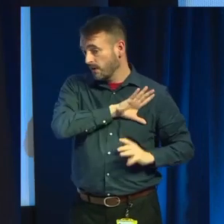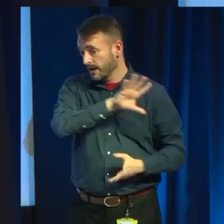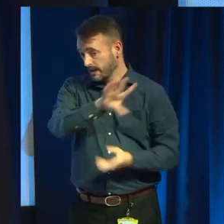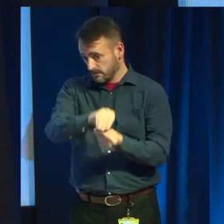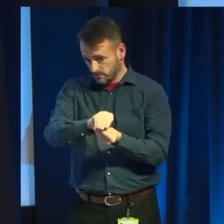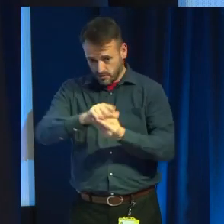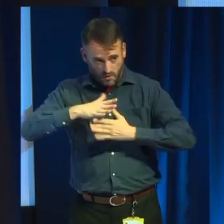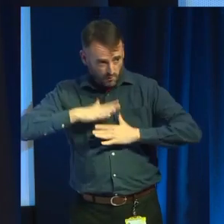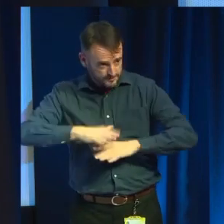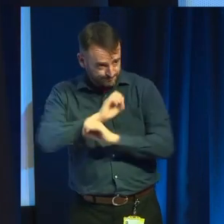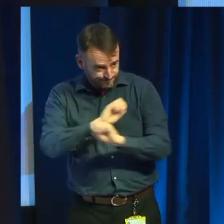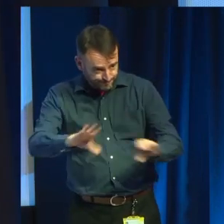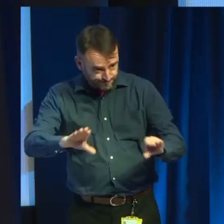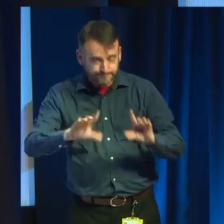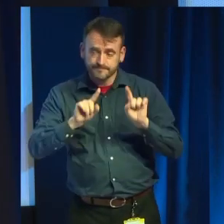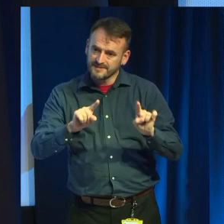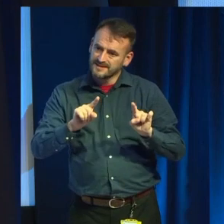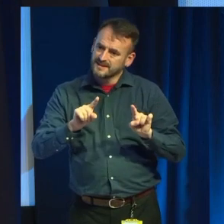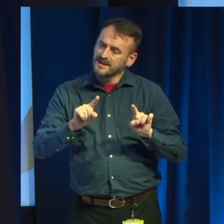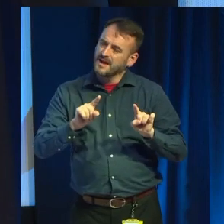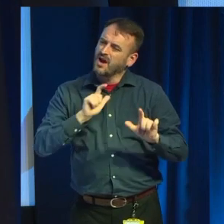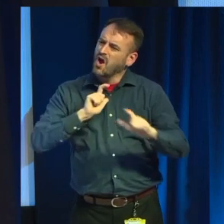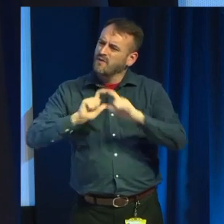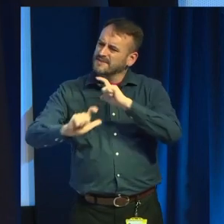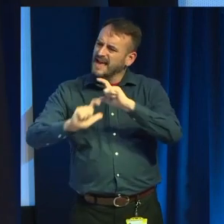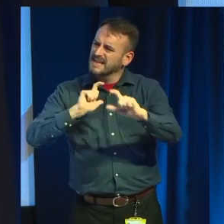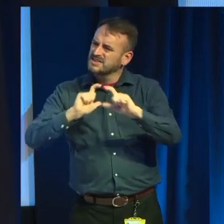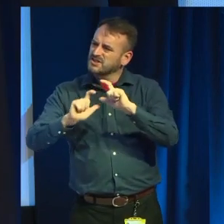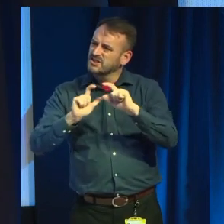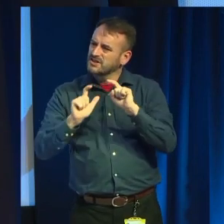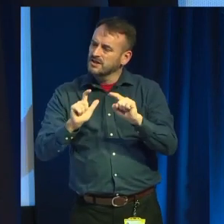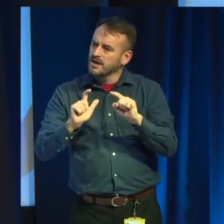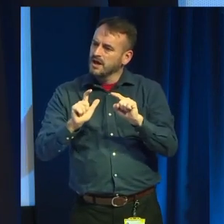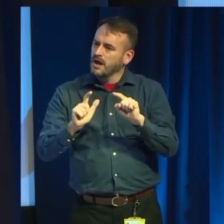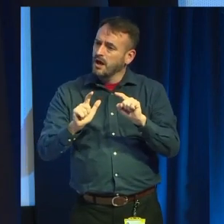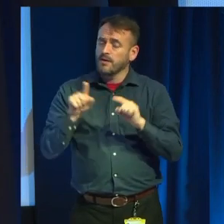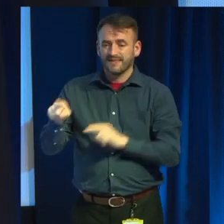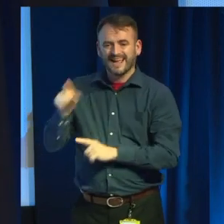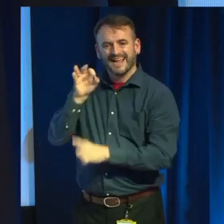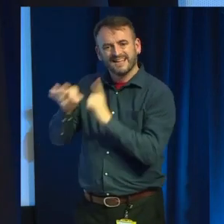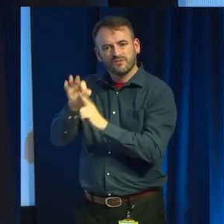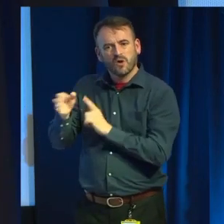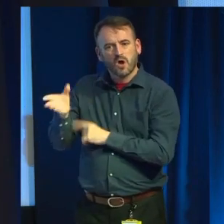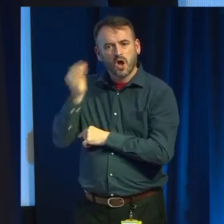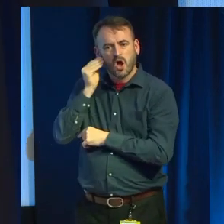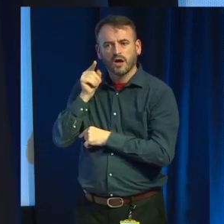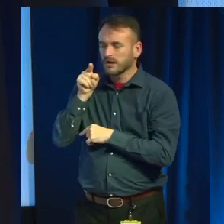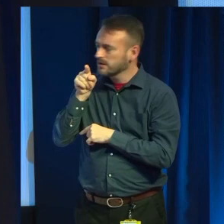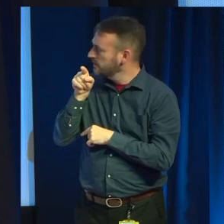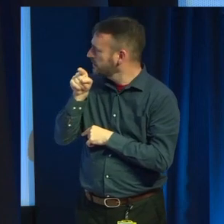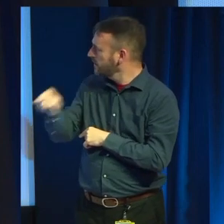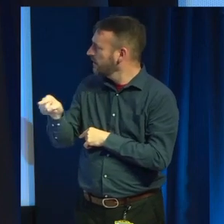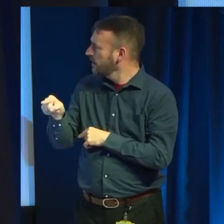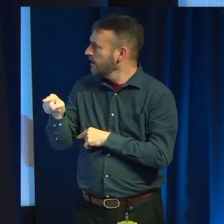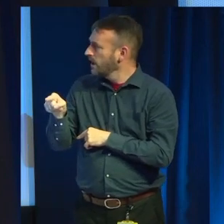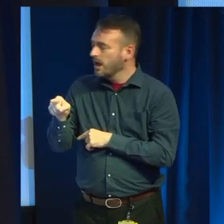about a conversation, I guess about an interview I heard of Genova Chen, who is a co-founder of that game